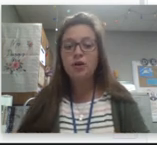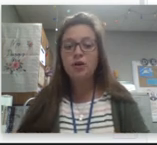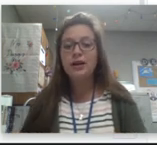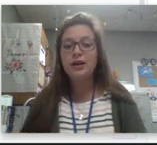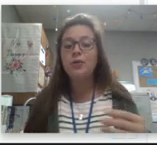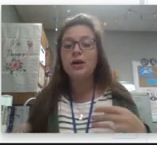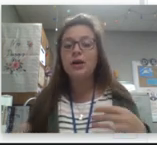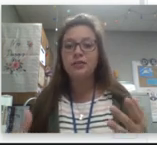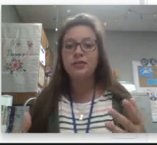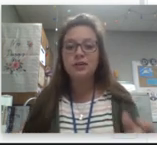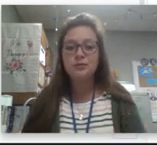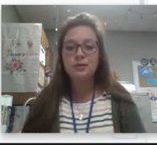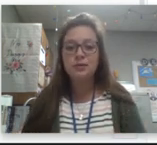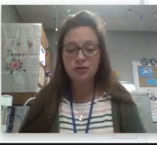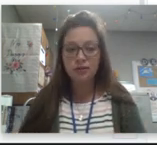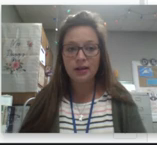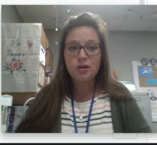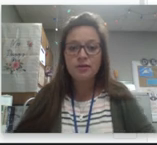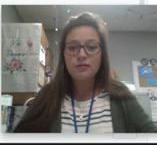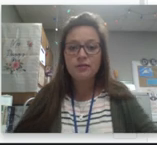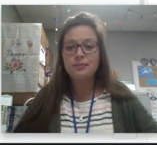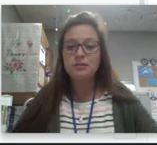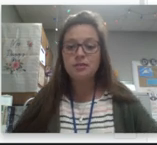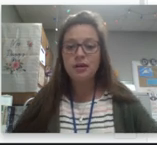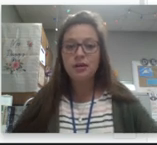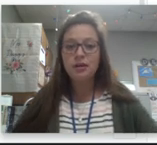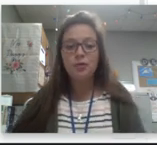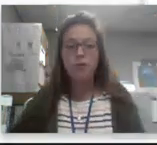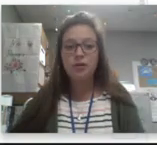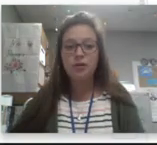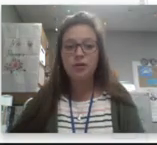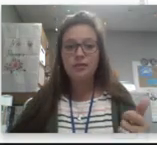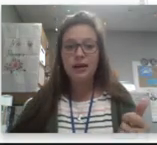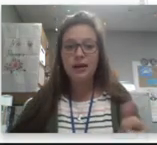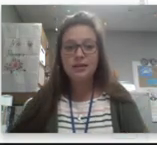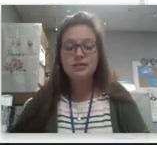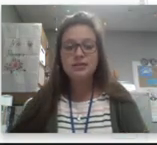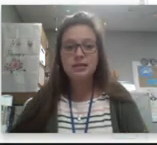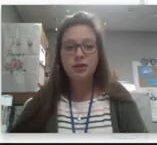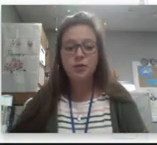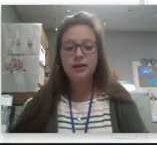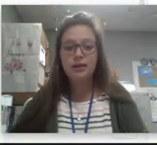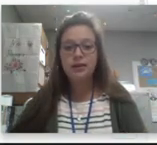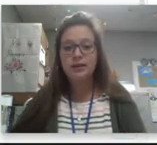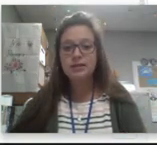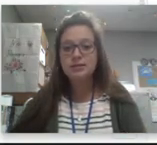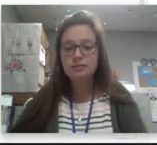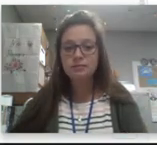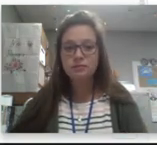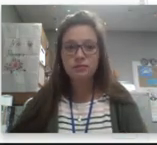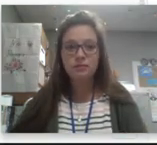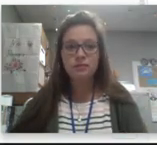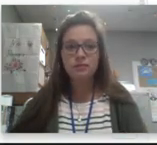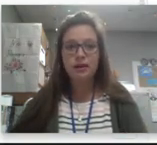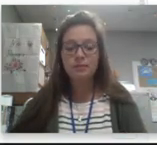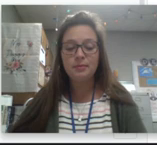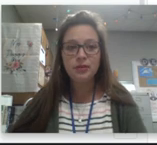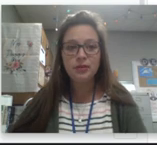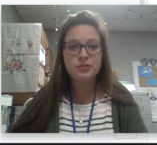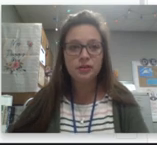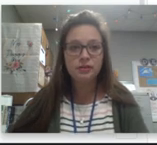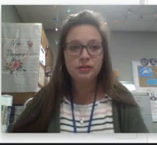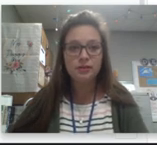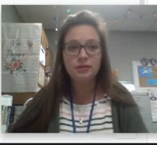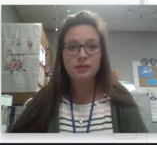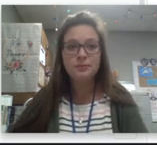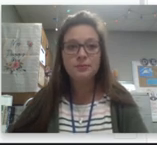going to go over kind of what I want your finger spelling to look like. So obviously mine's a lot more fast and quick because I've been doing